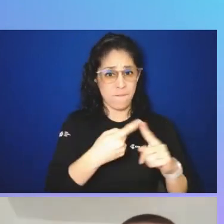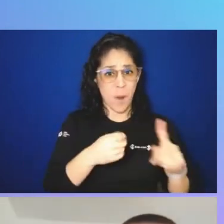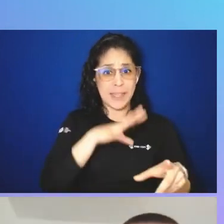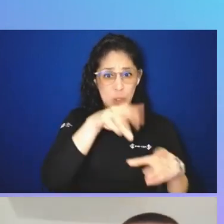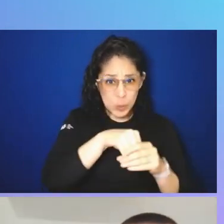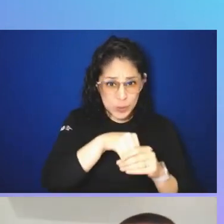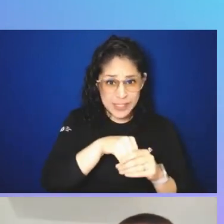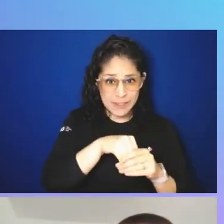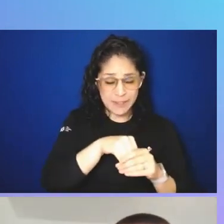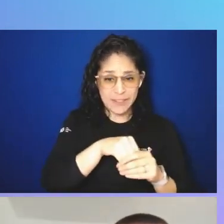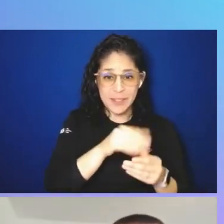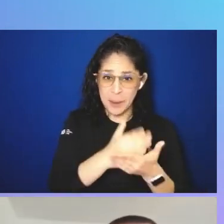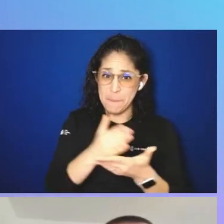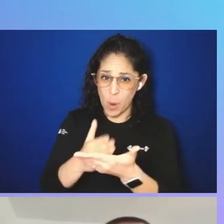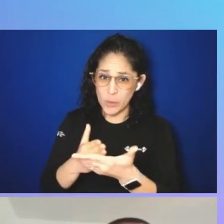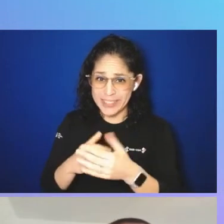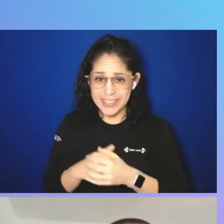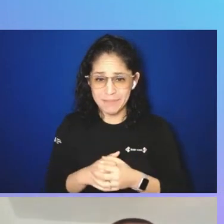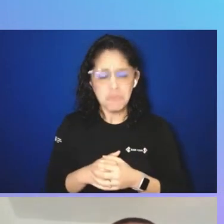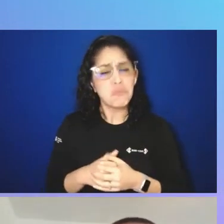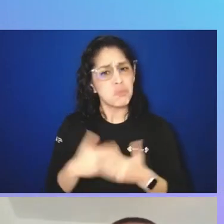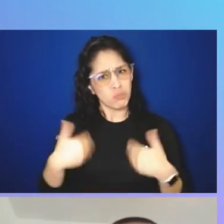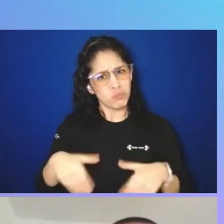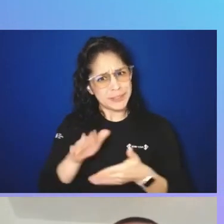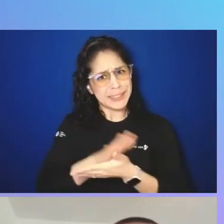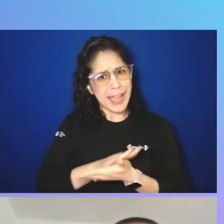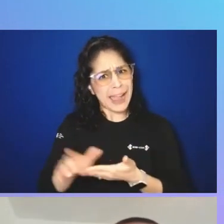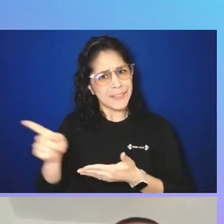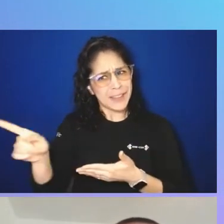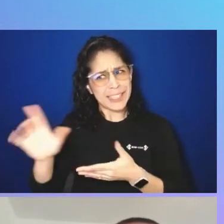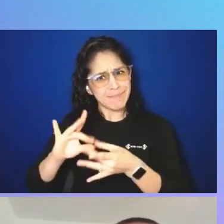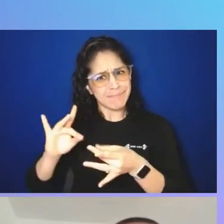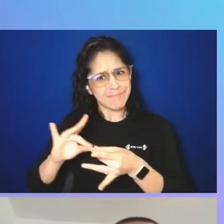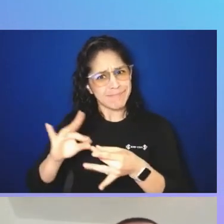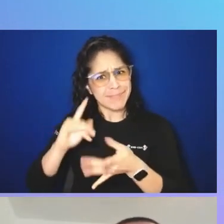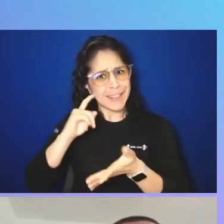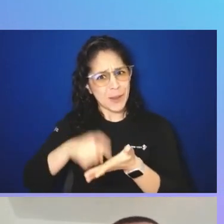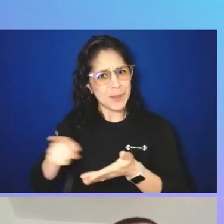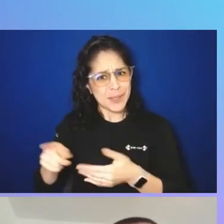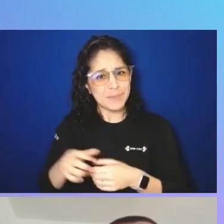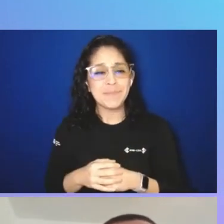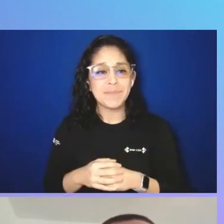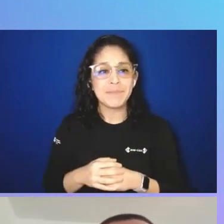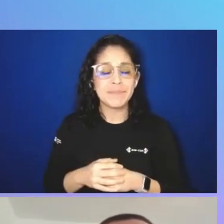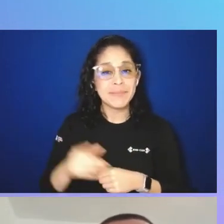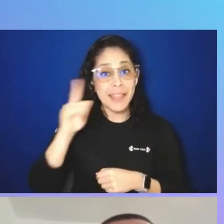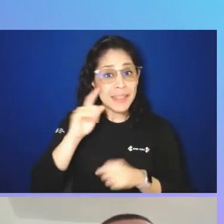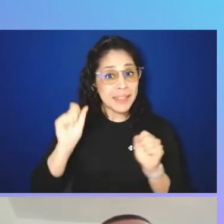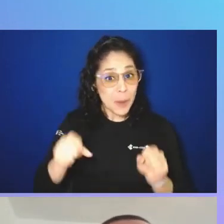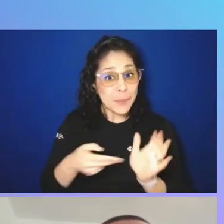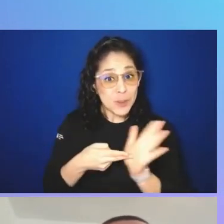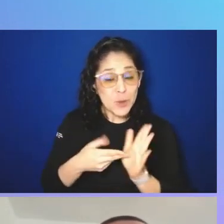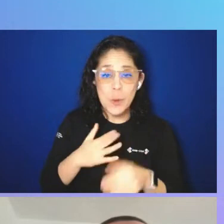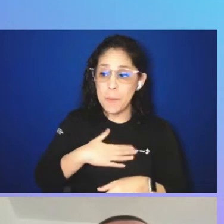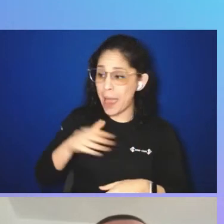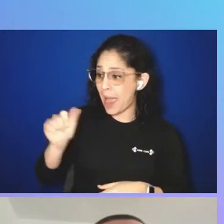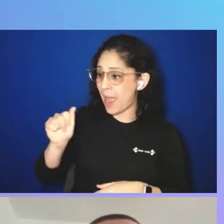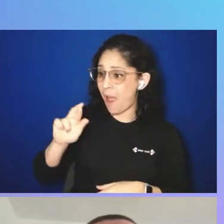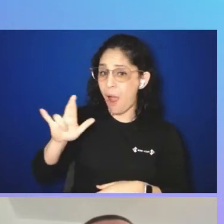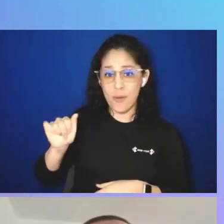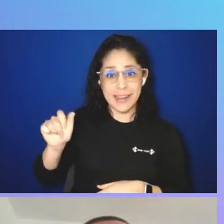Components," which is very kind of him to say. And I think it could be true that my ARIA tab